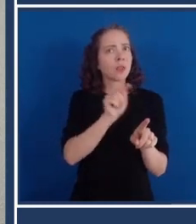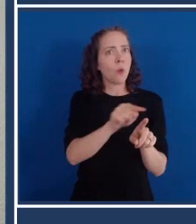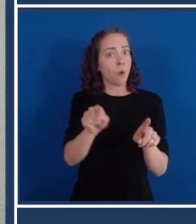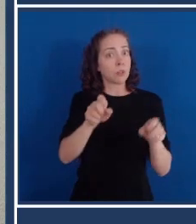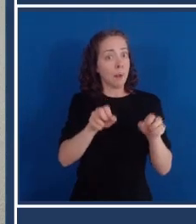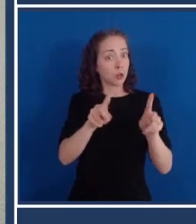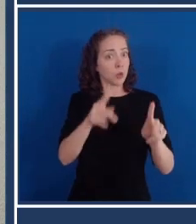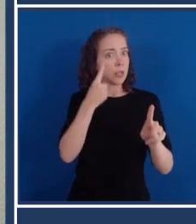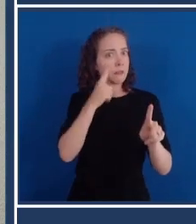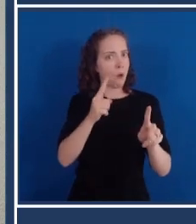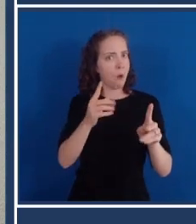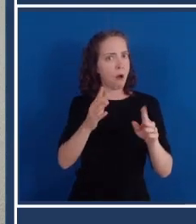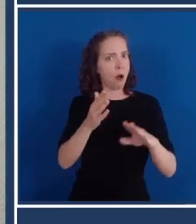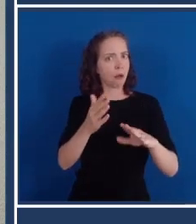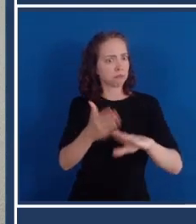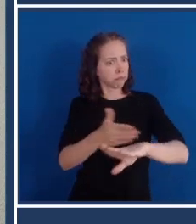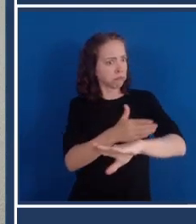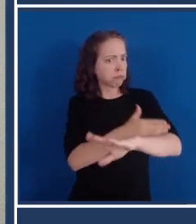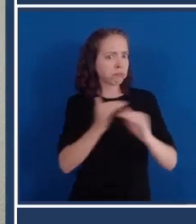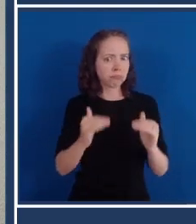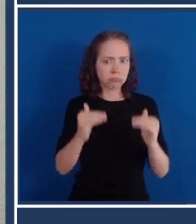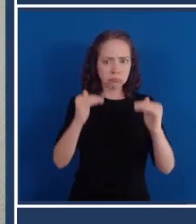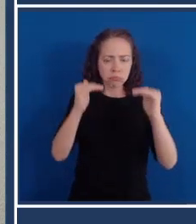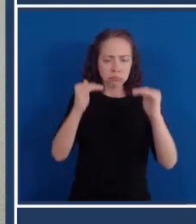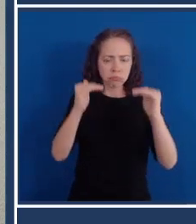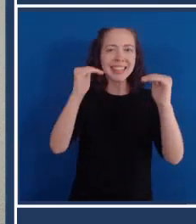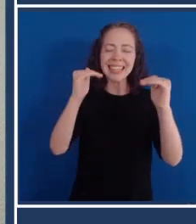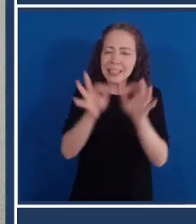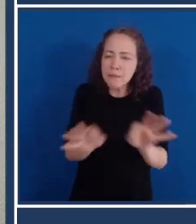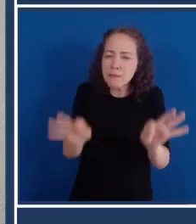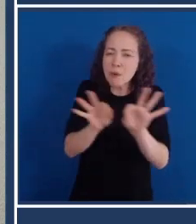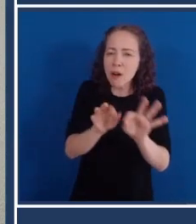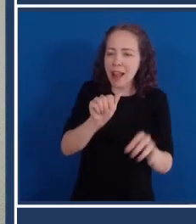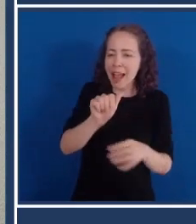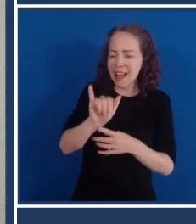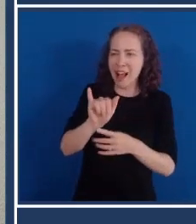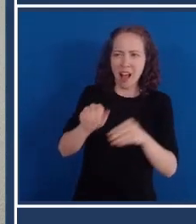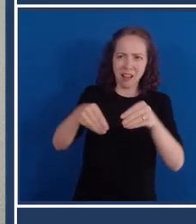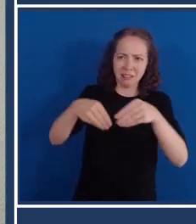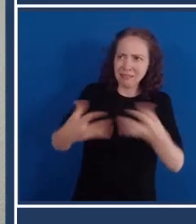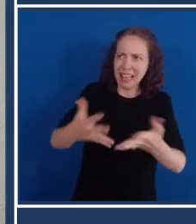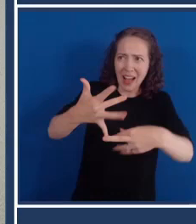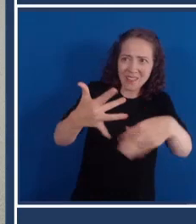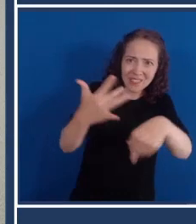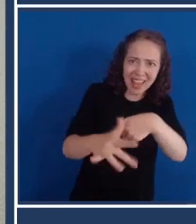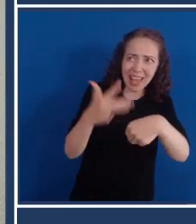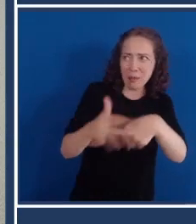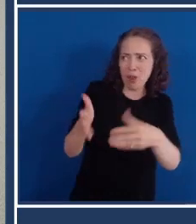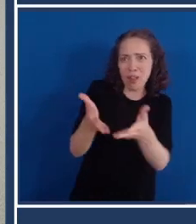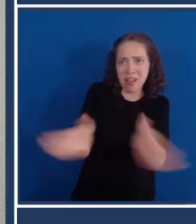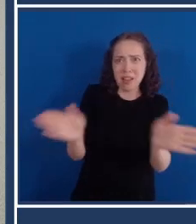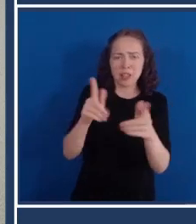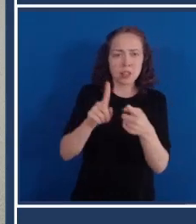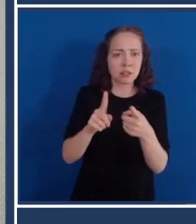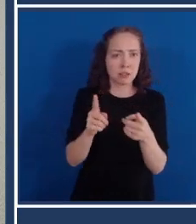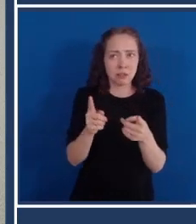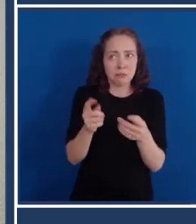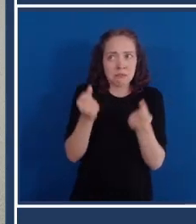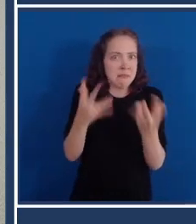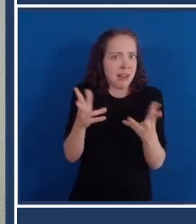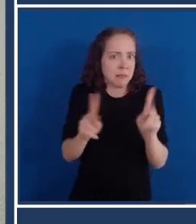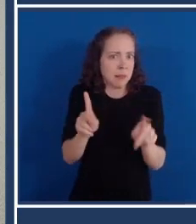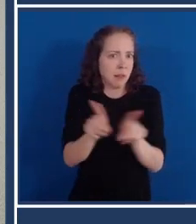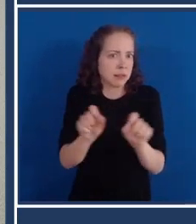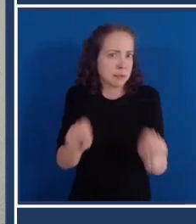to make AI available as broadly as possible. We need to empower everyone to create their